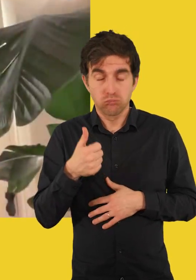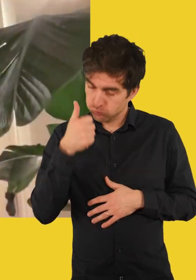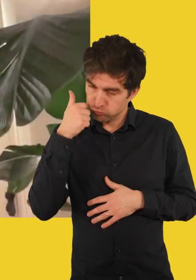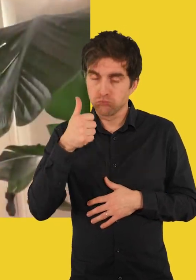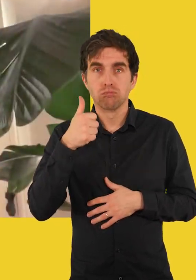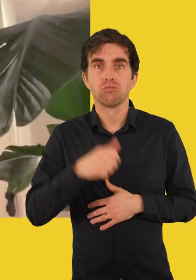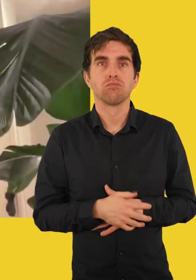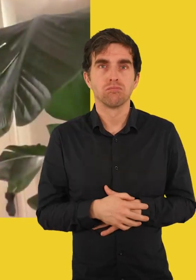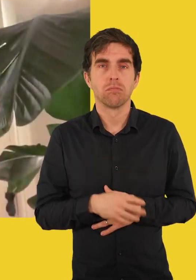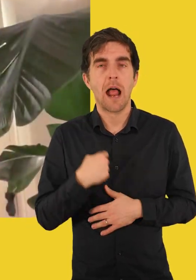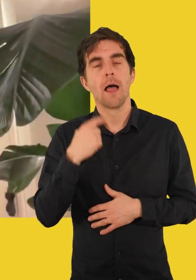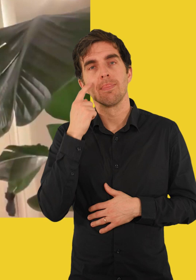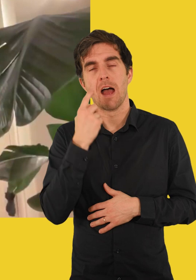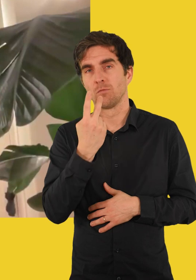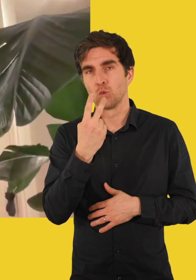absolutely.